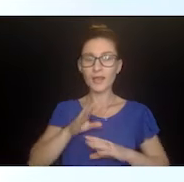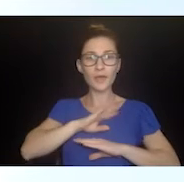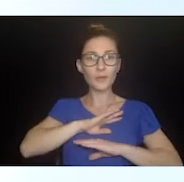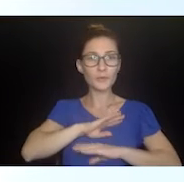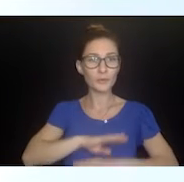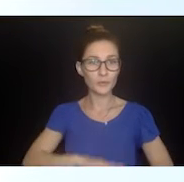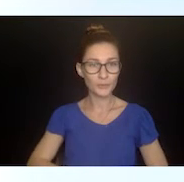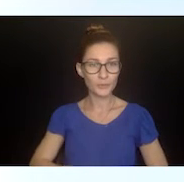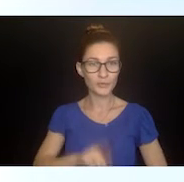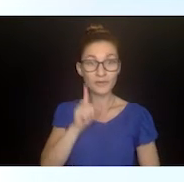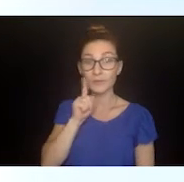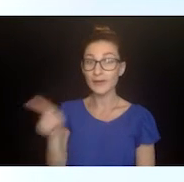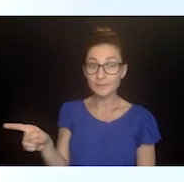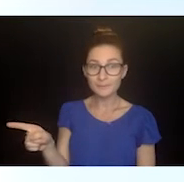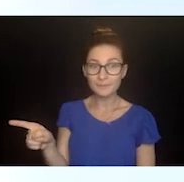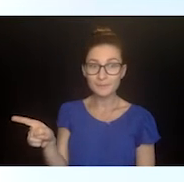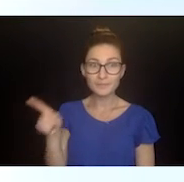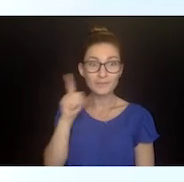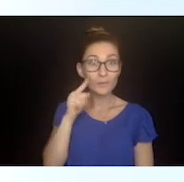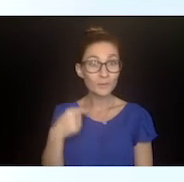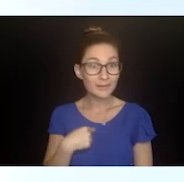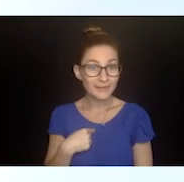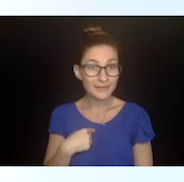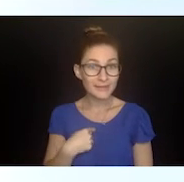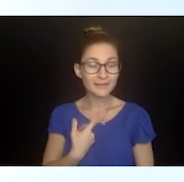relief for him and for me.